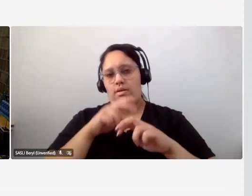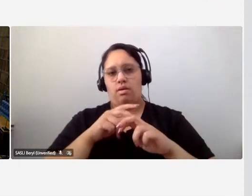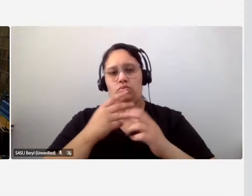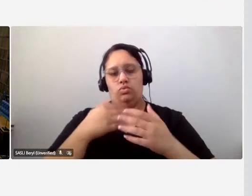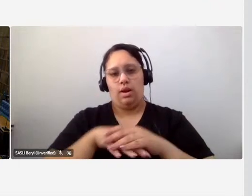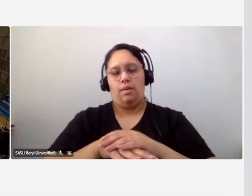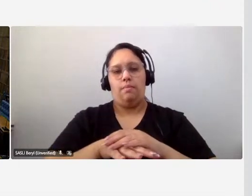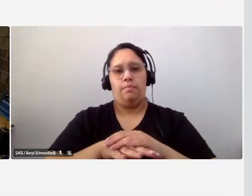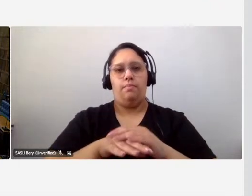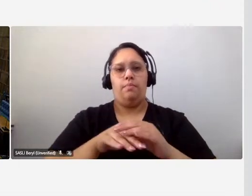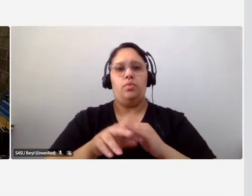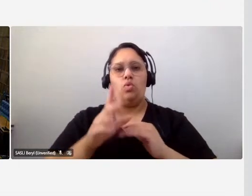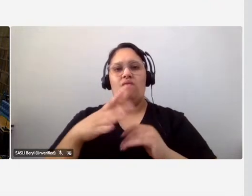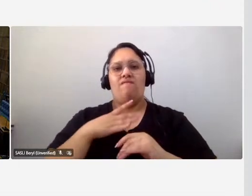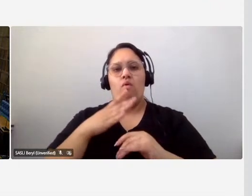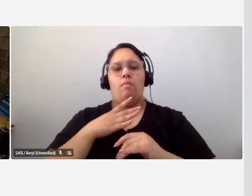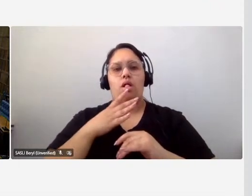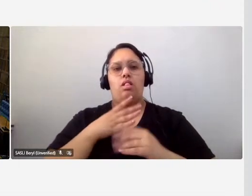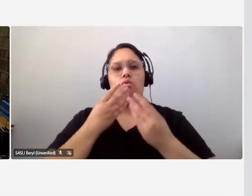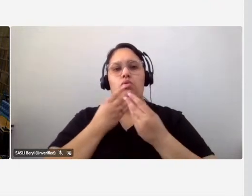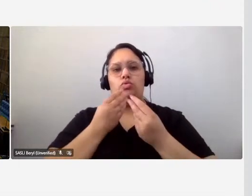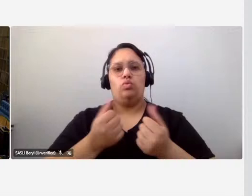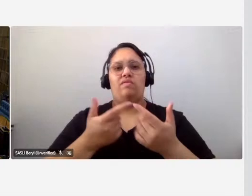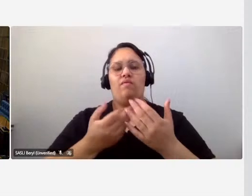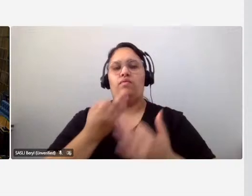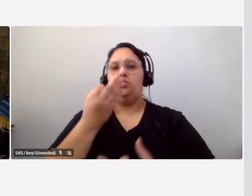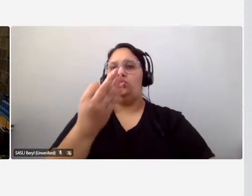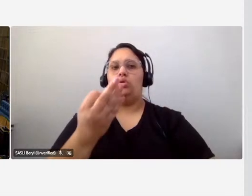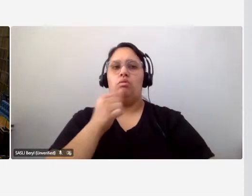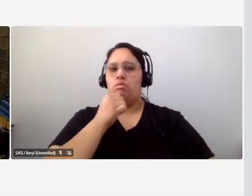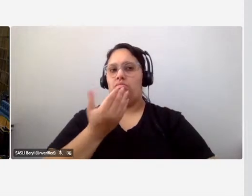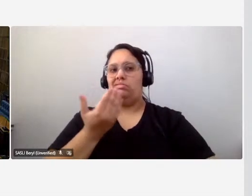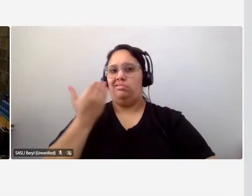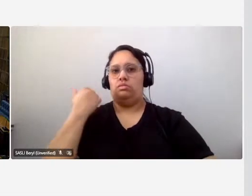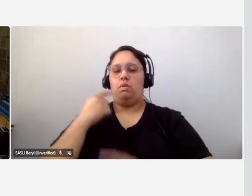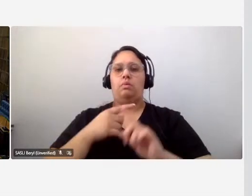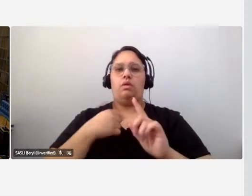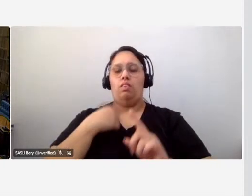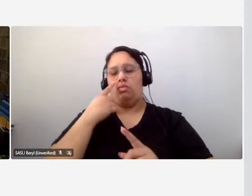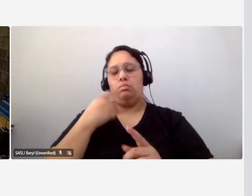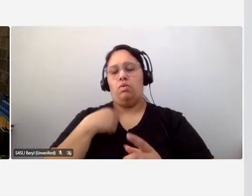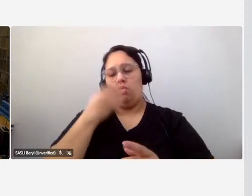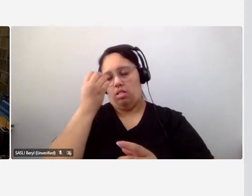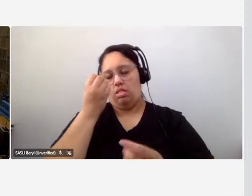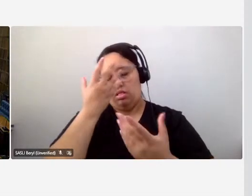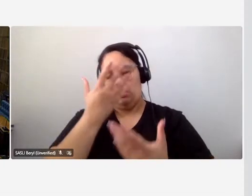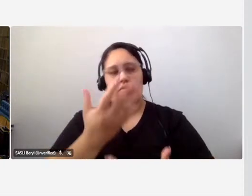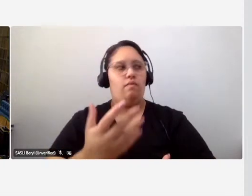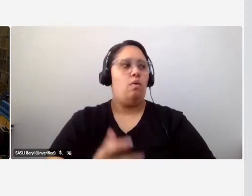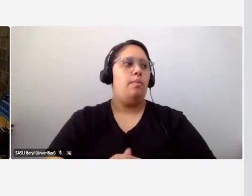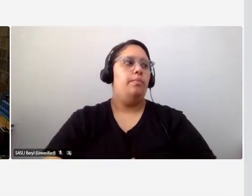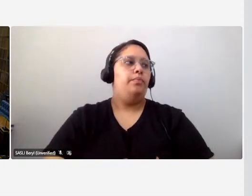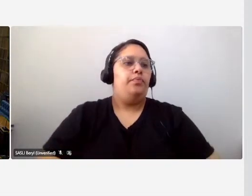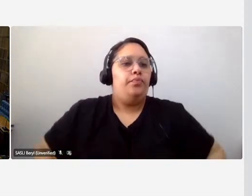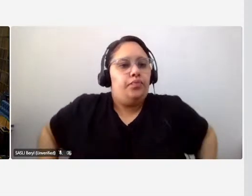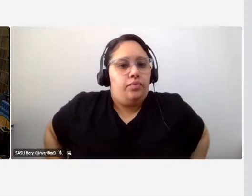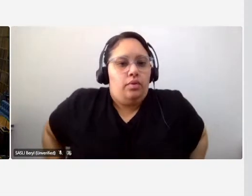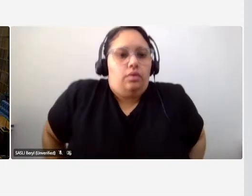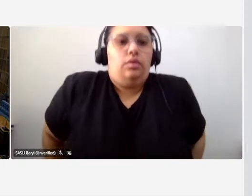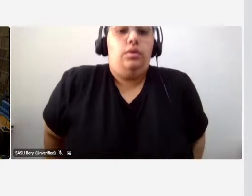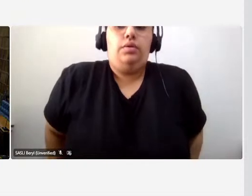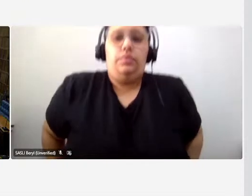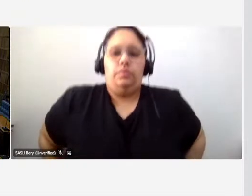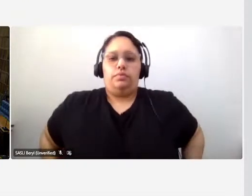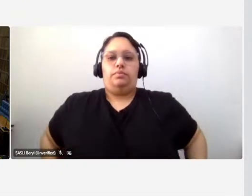just waiting for formal resolution. That's obviously for the future, not for the past. But I just thought I'll say that. Interestingly enough, when we were